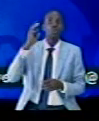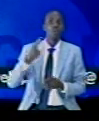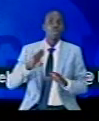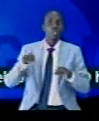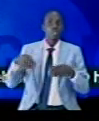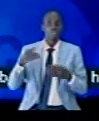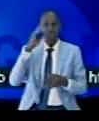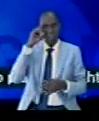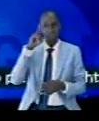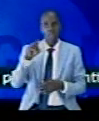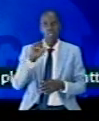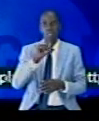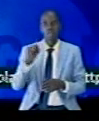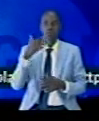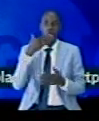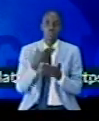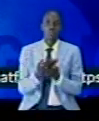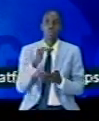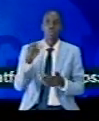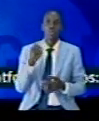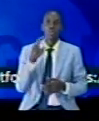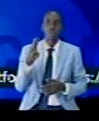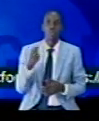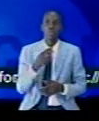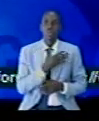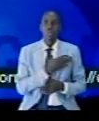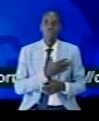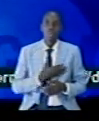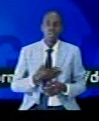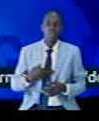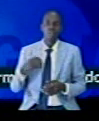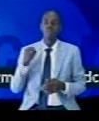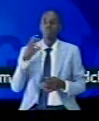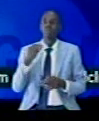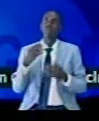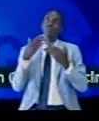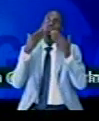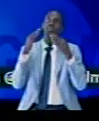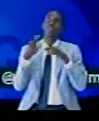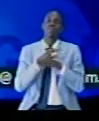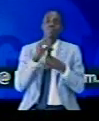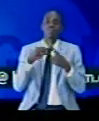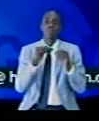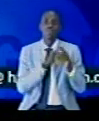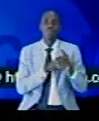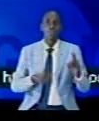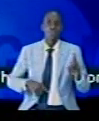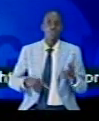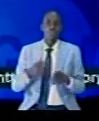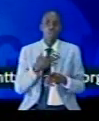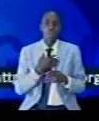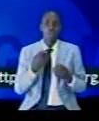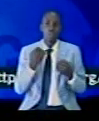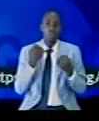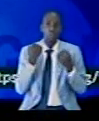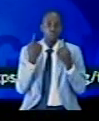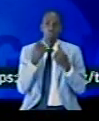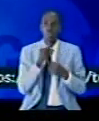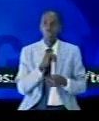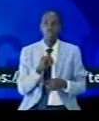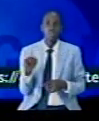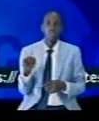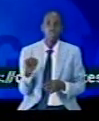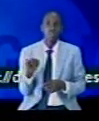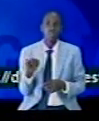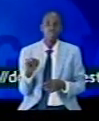job, a very good one, and I'm so grateful and thankful to him. And surprisingly, during the May edition of the